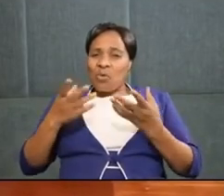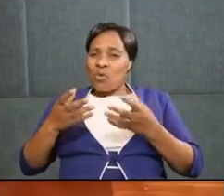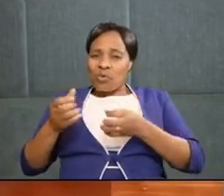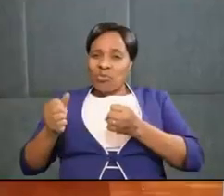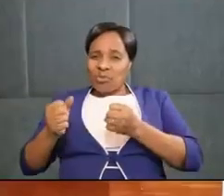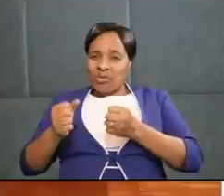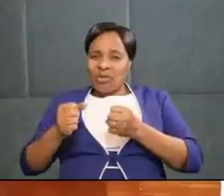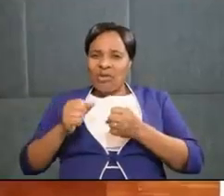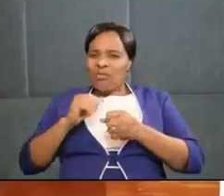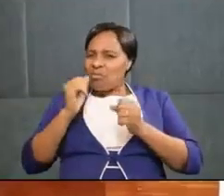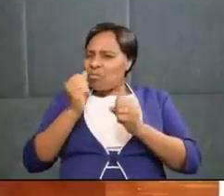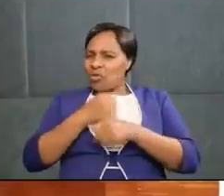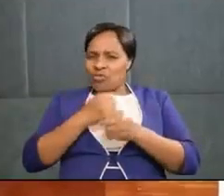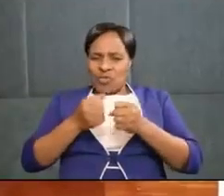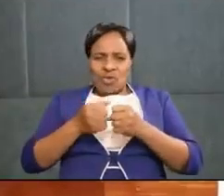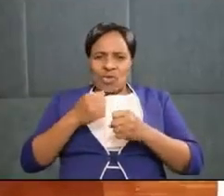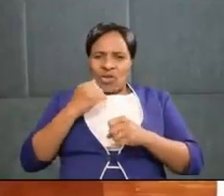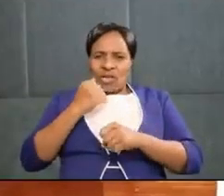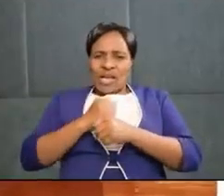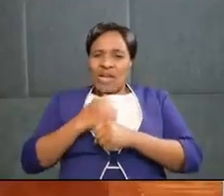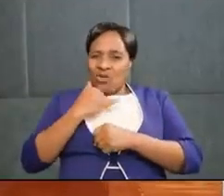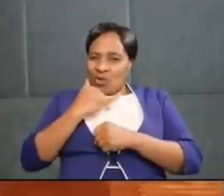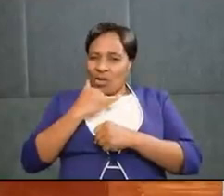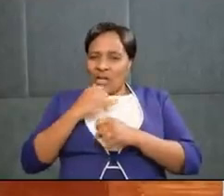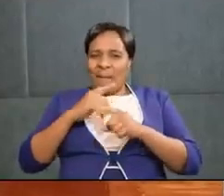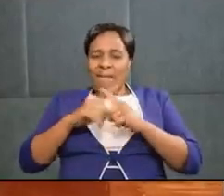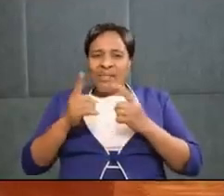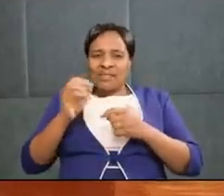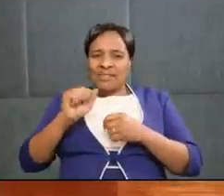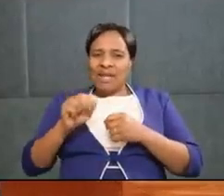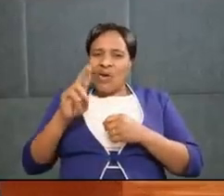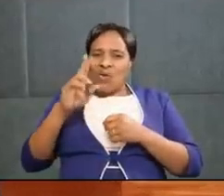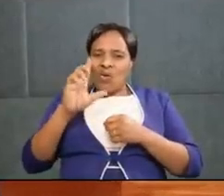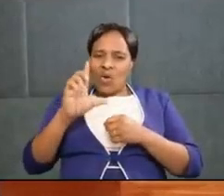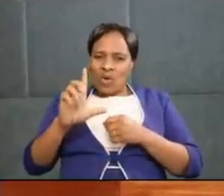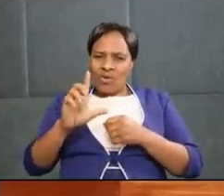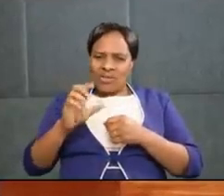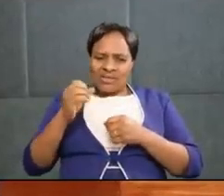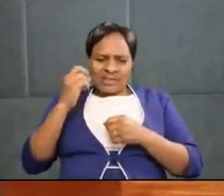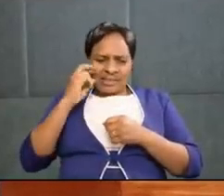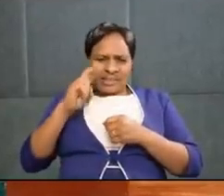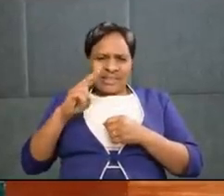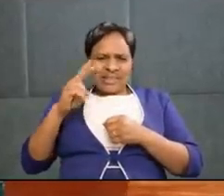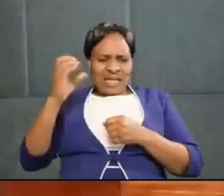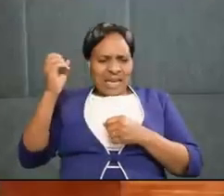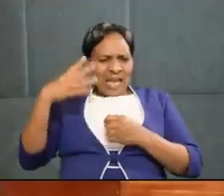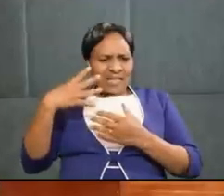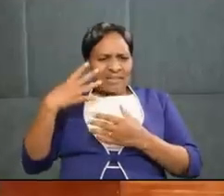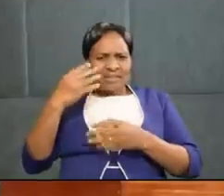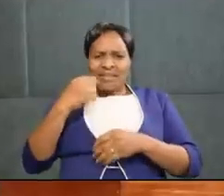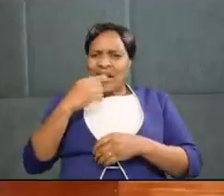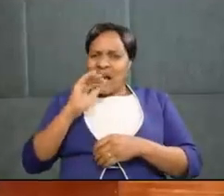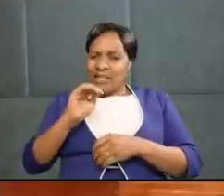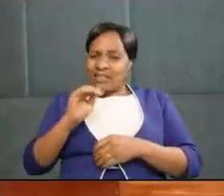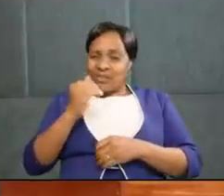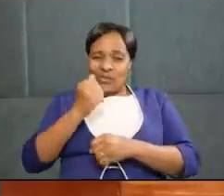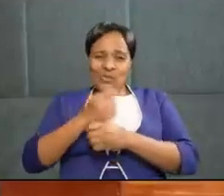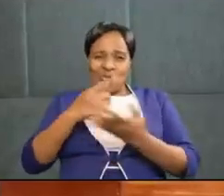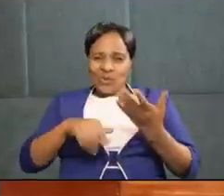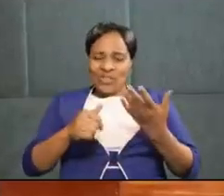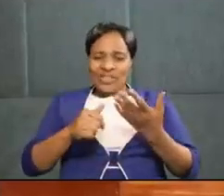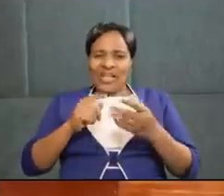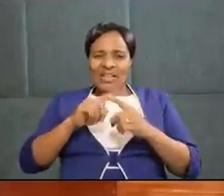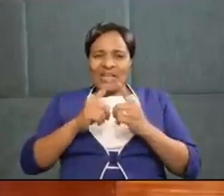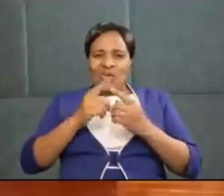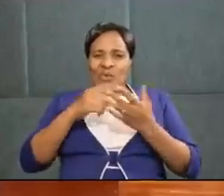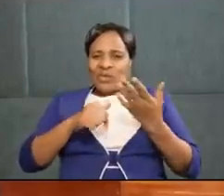one who was speaking to Saul, but saw the bright light. "What shall I do?" "Get up